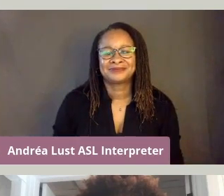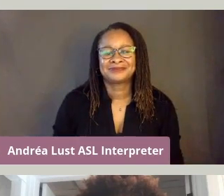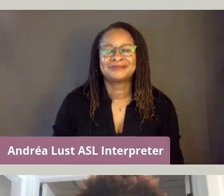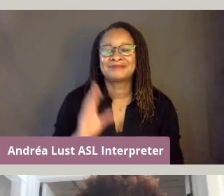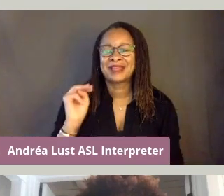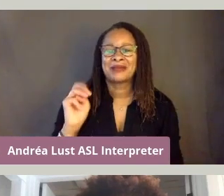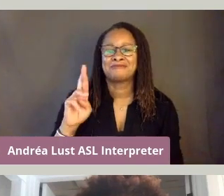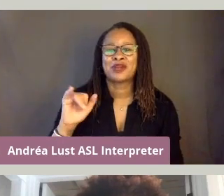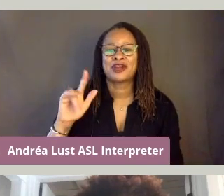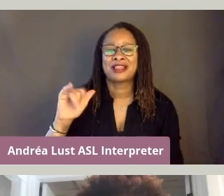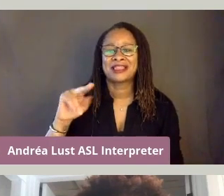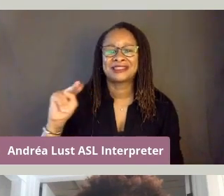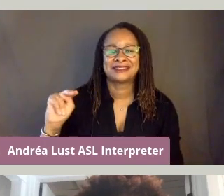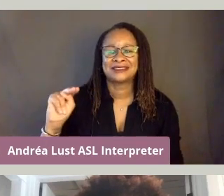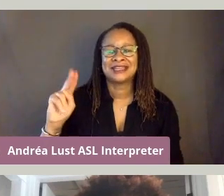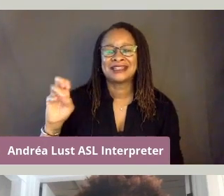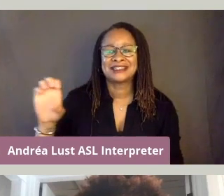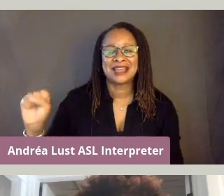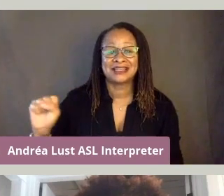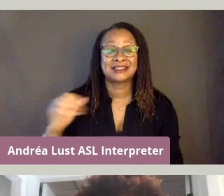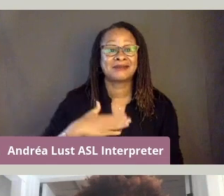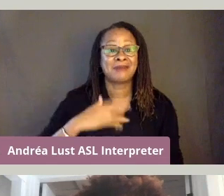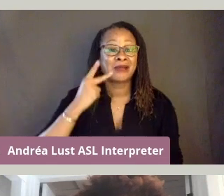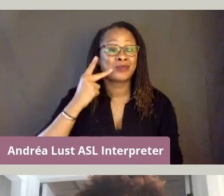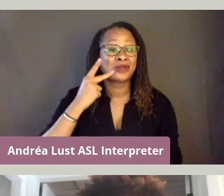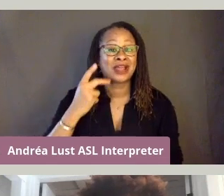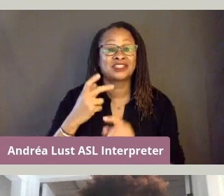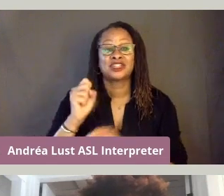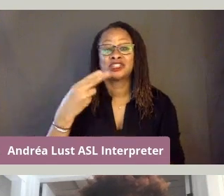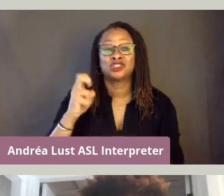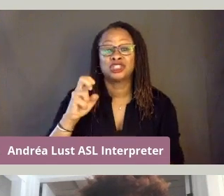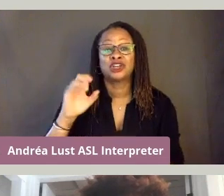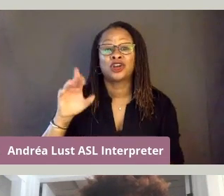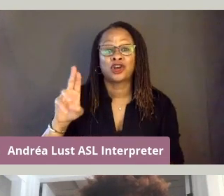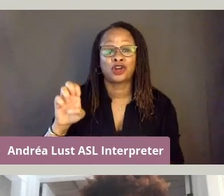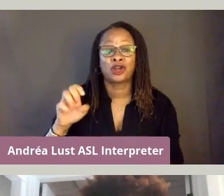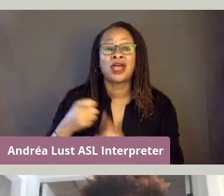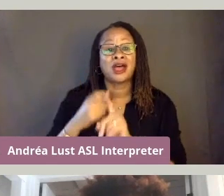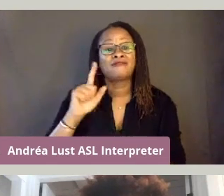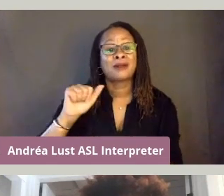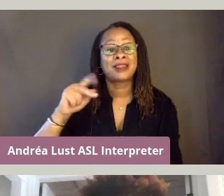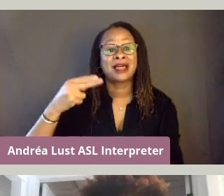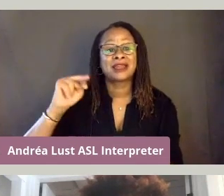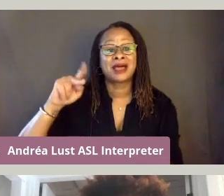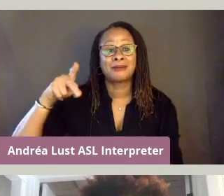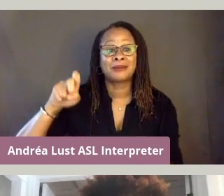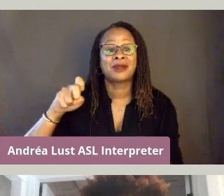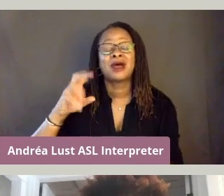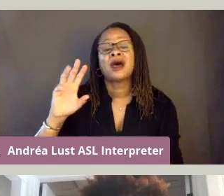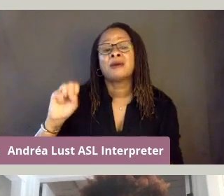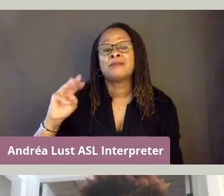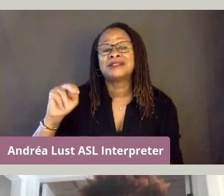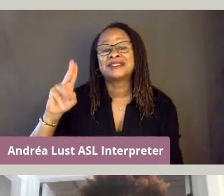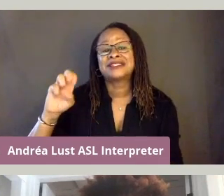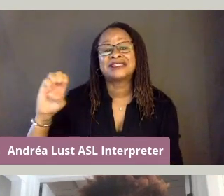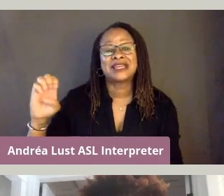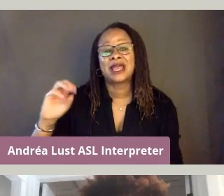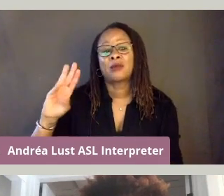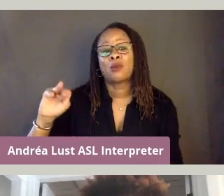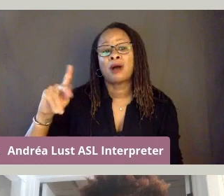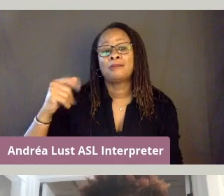I'm Marilyn Ness. My pronouns are she, her. I'm joining you from the occupied lands of the Lenape, Munsee, and Wappinger people. I'm a